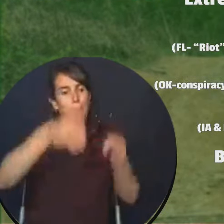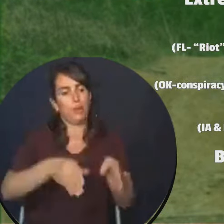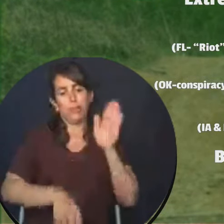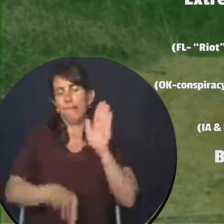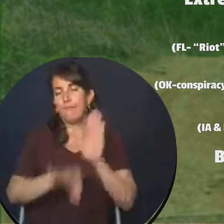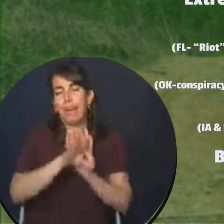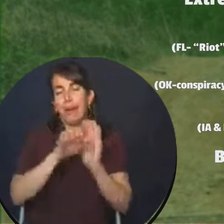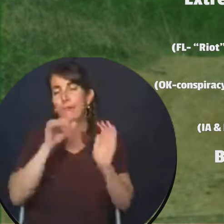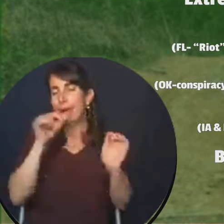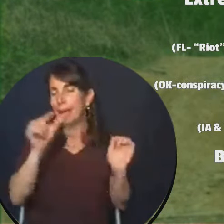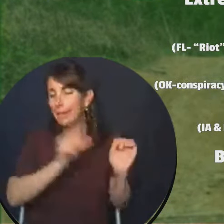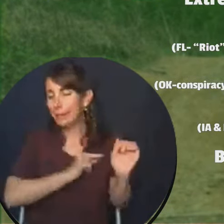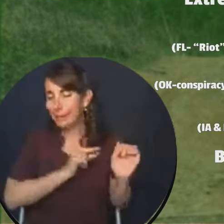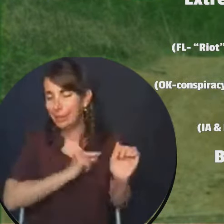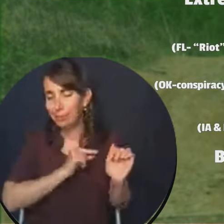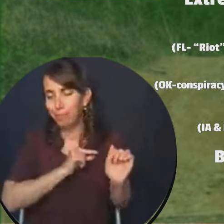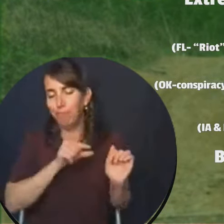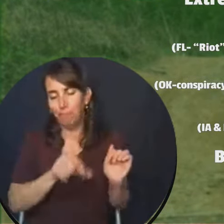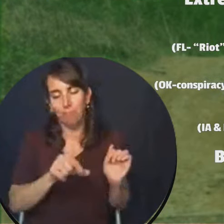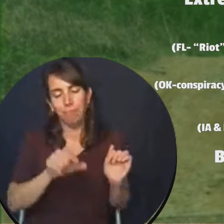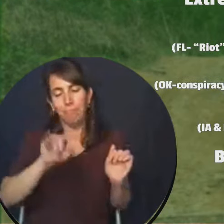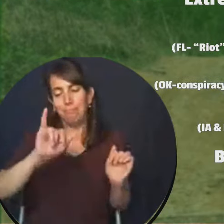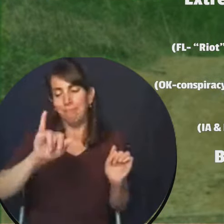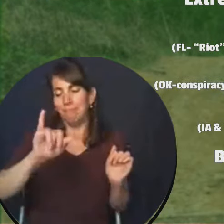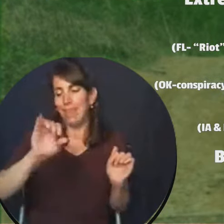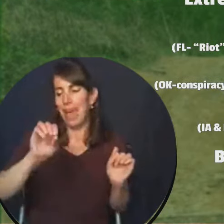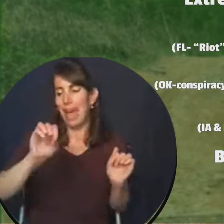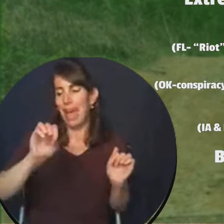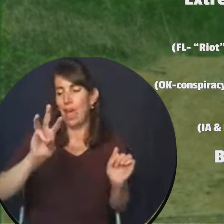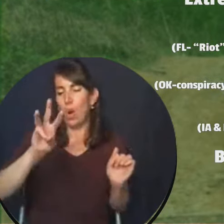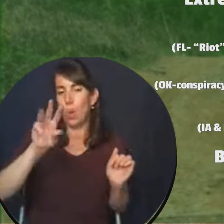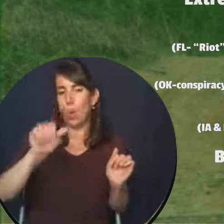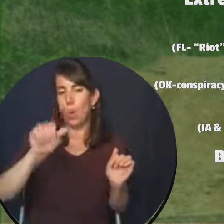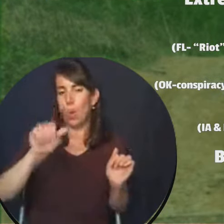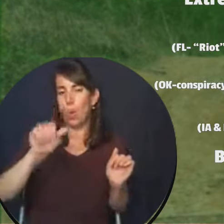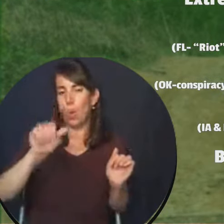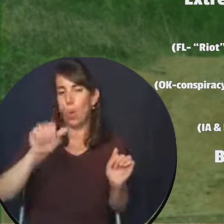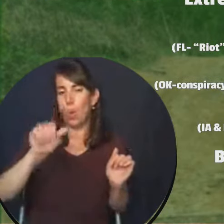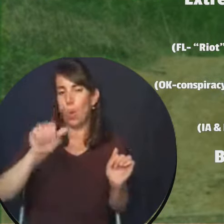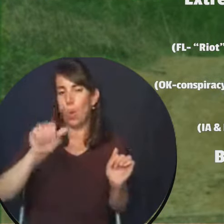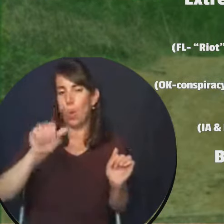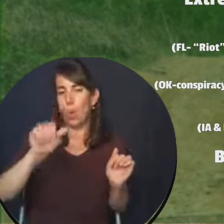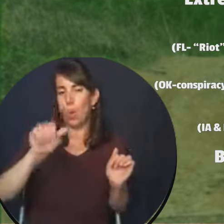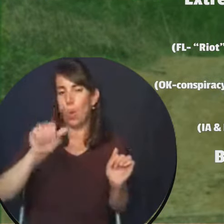provings of this in Iowa specifically, where civil and criminal